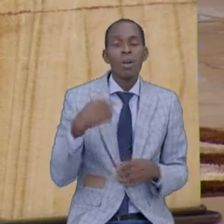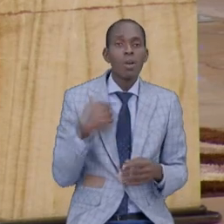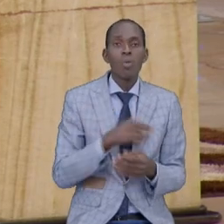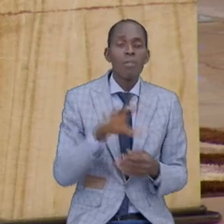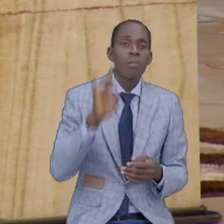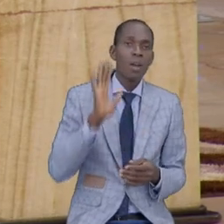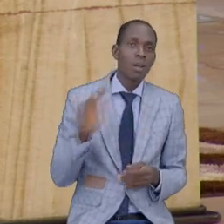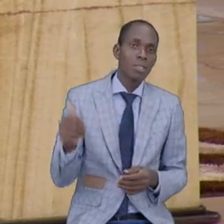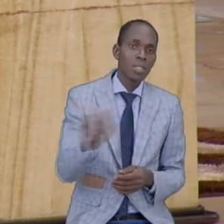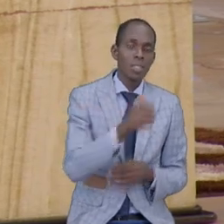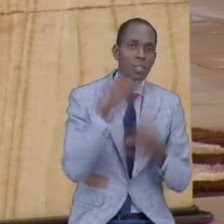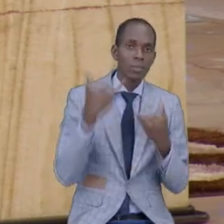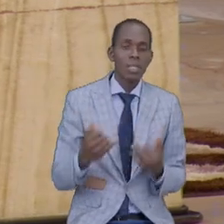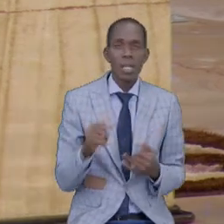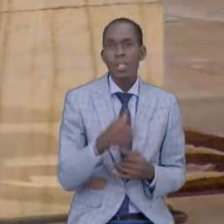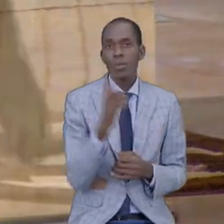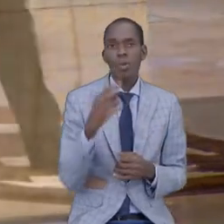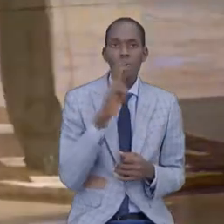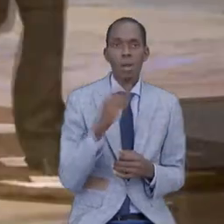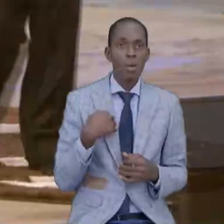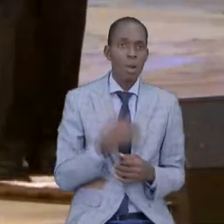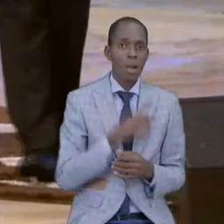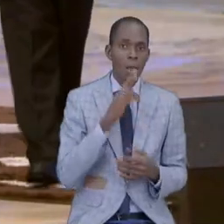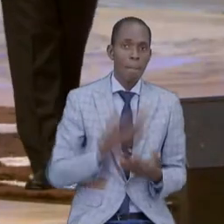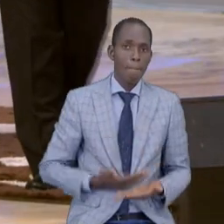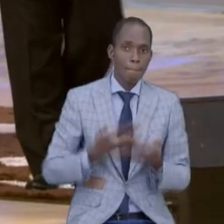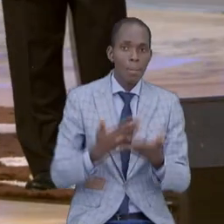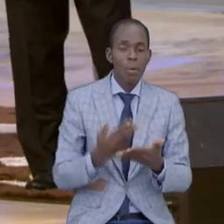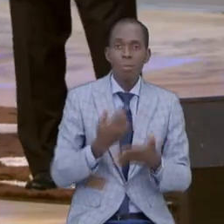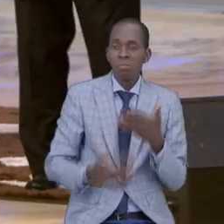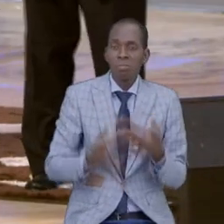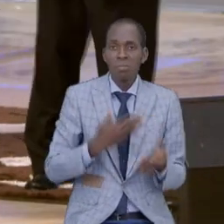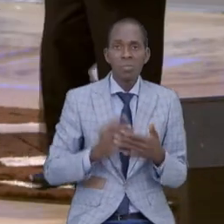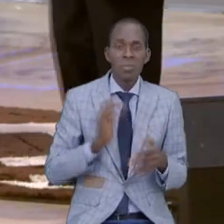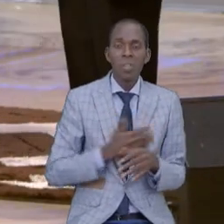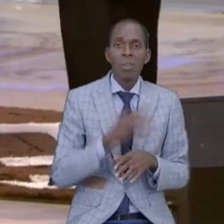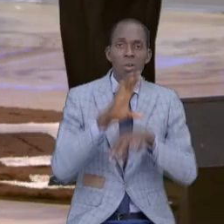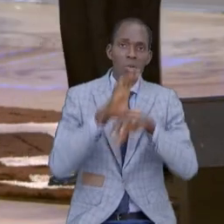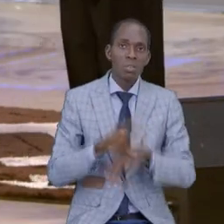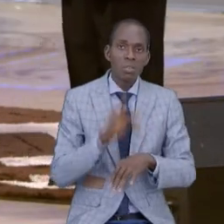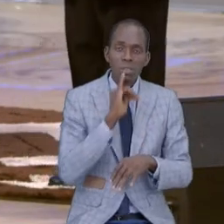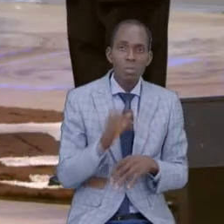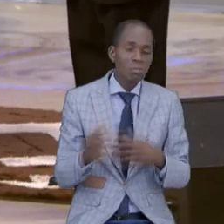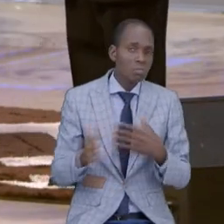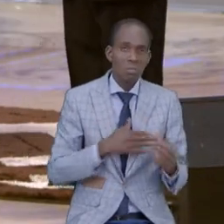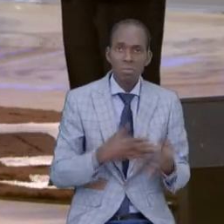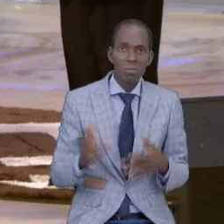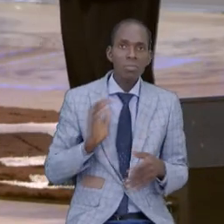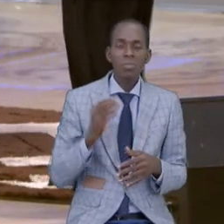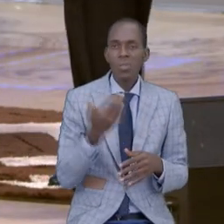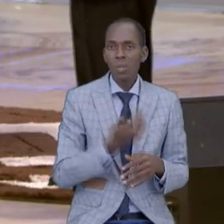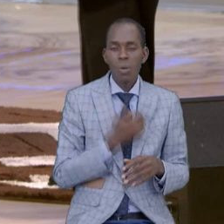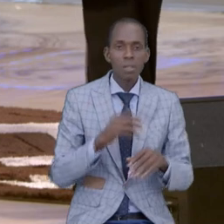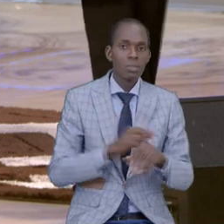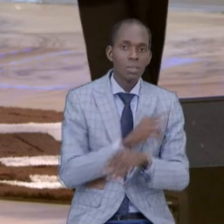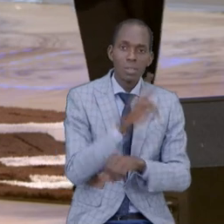now, anywhere we are born, whatever our culture, and whatever our nationality,